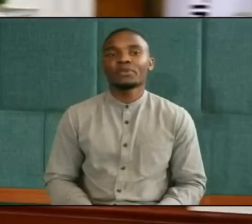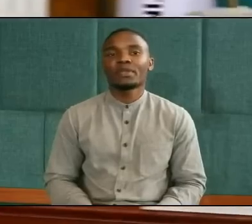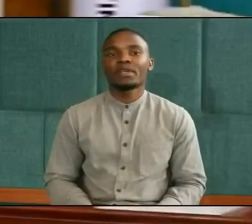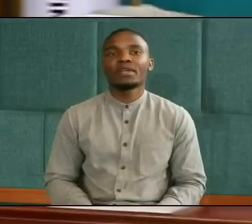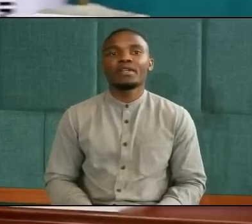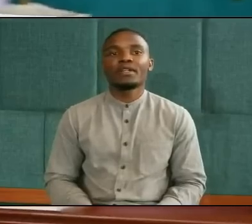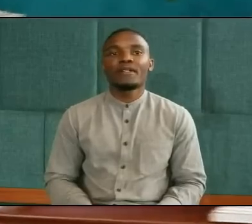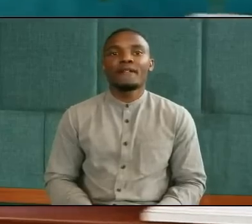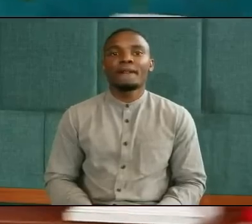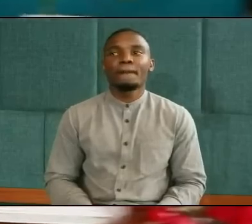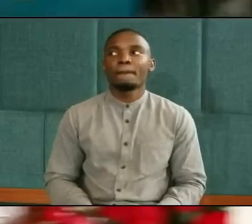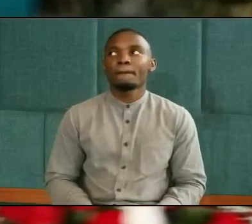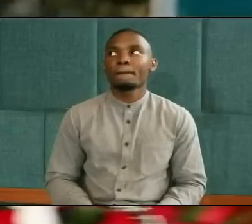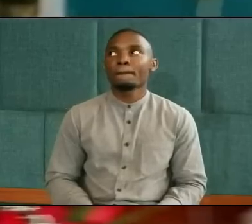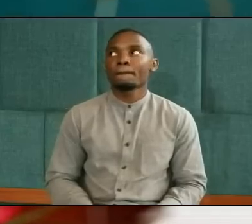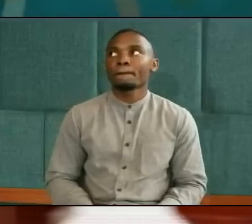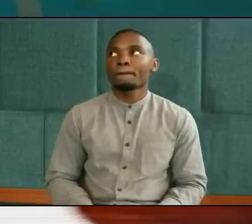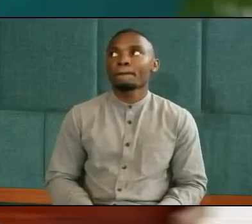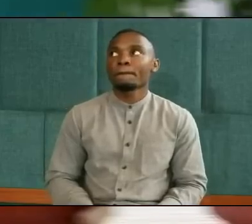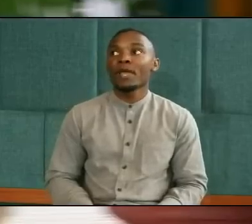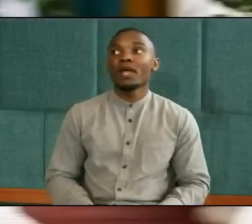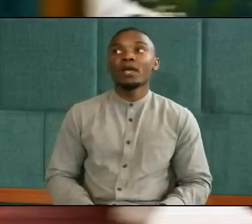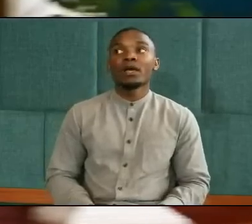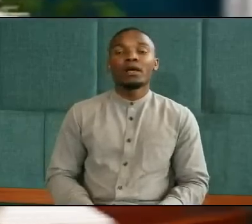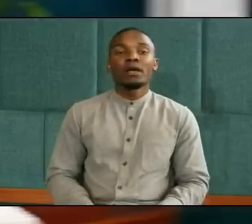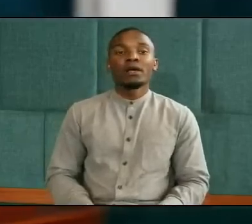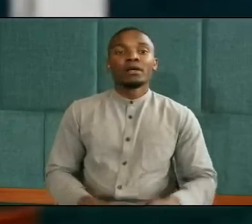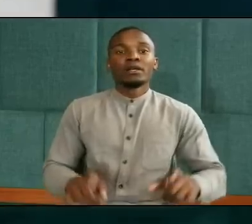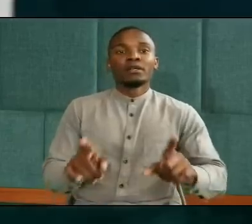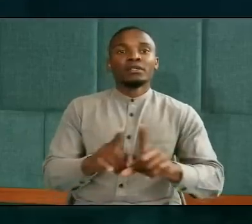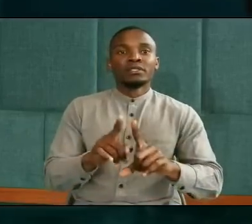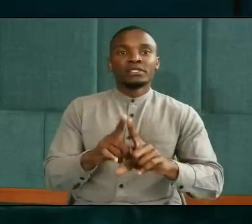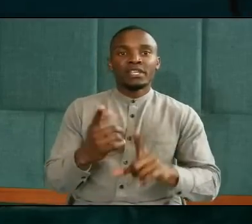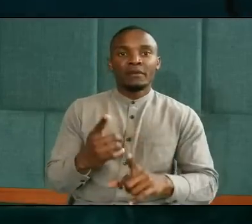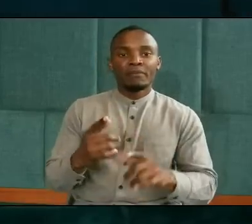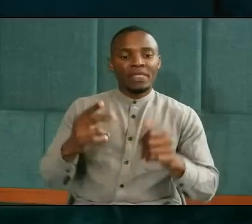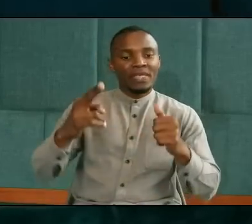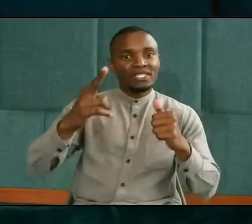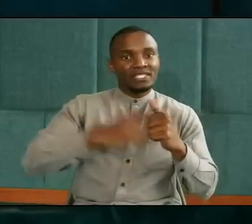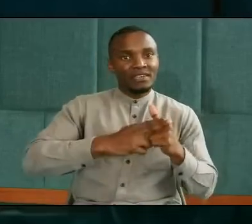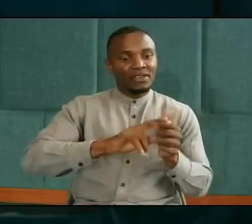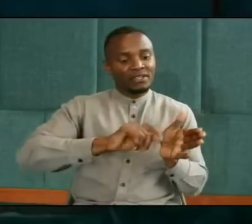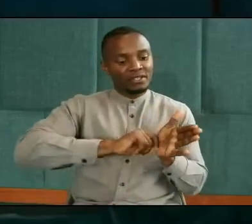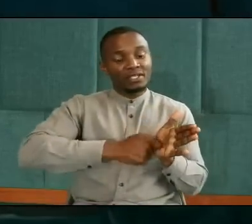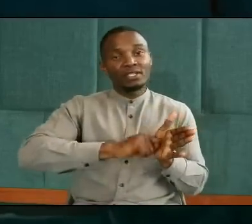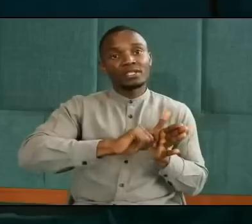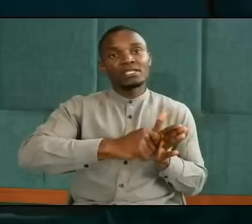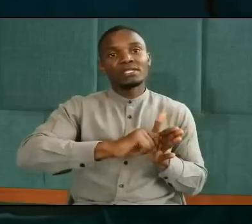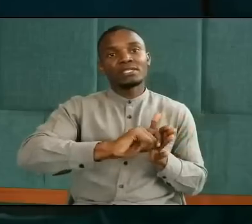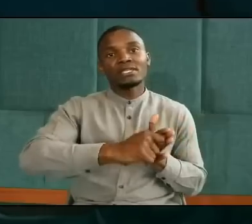So Bible scholars tell us the seven seals